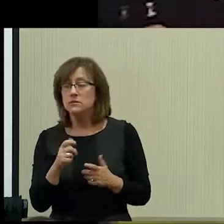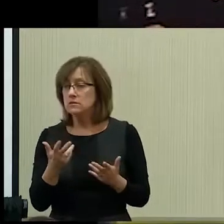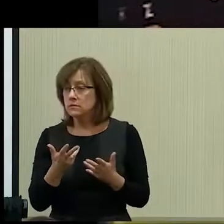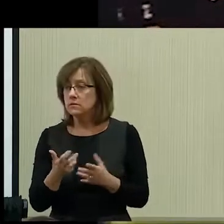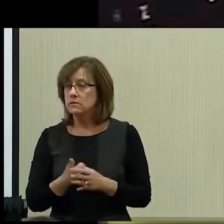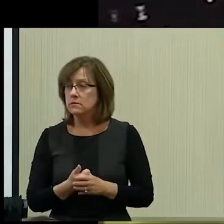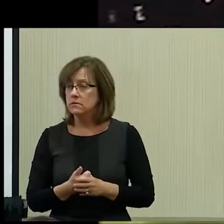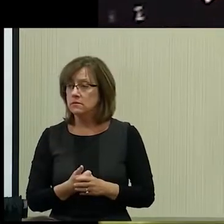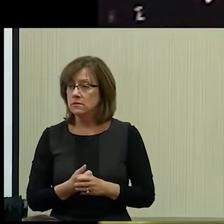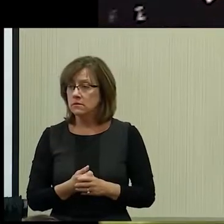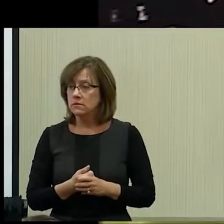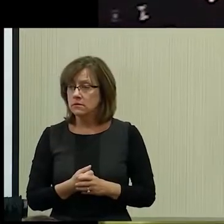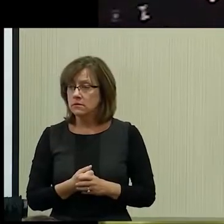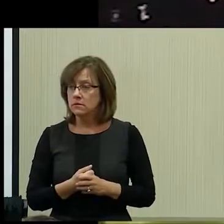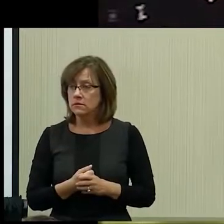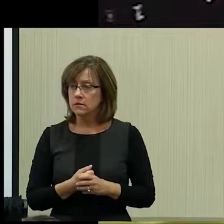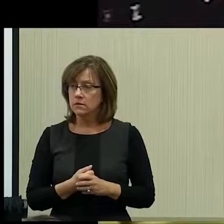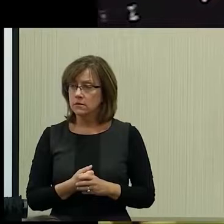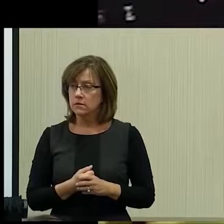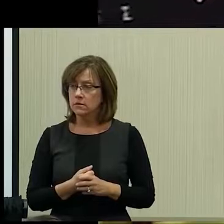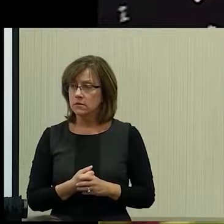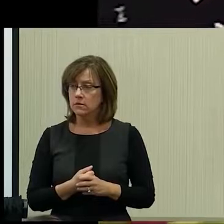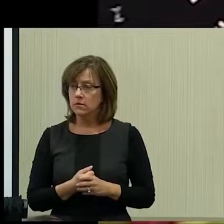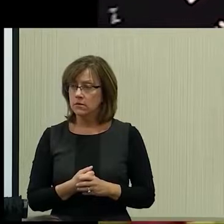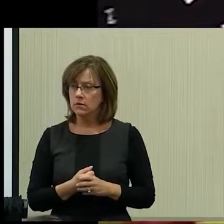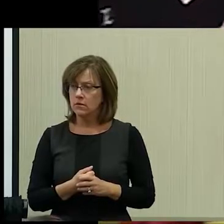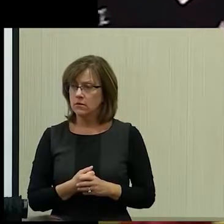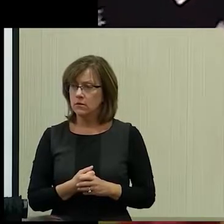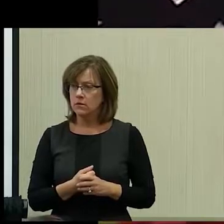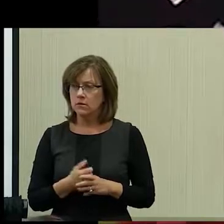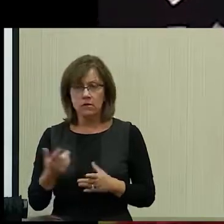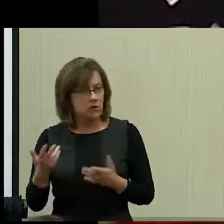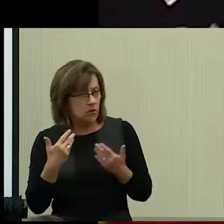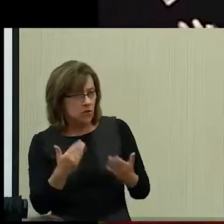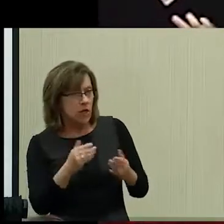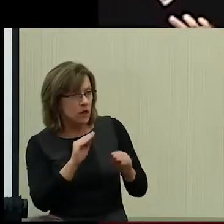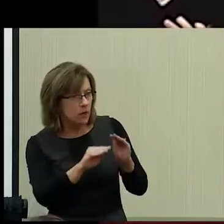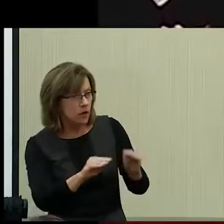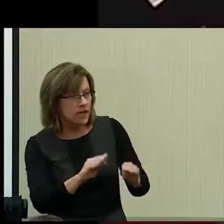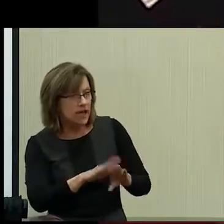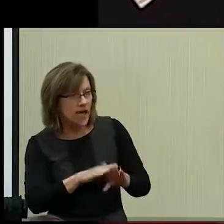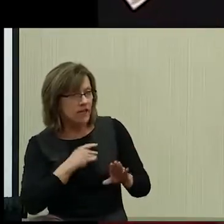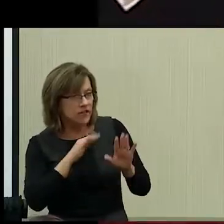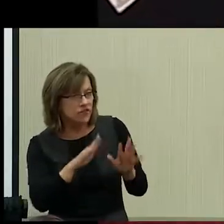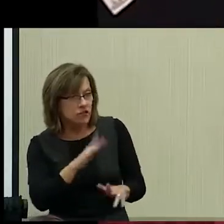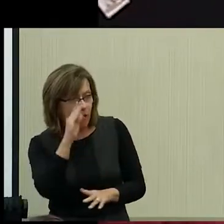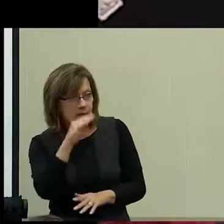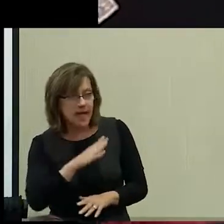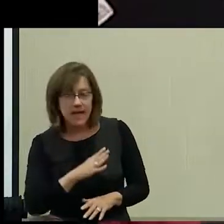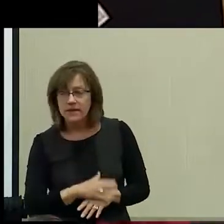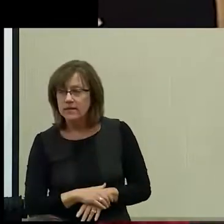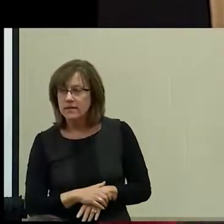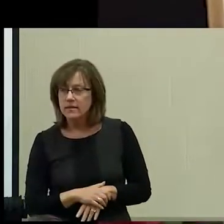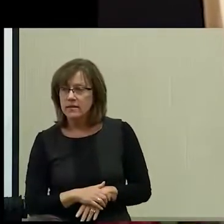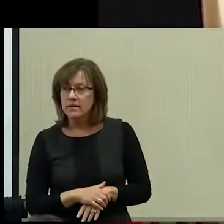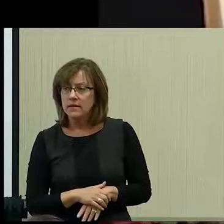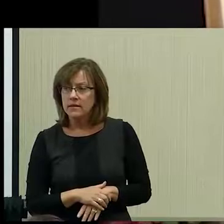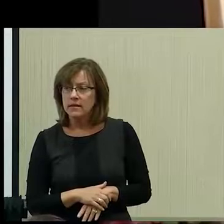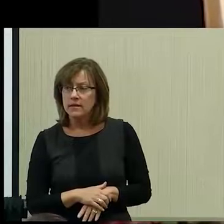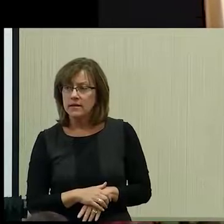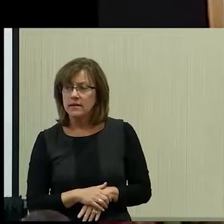Pink boots? Well, put your color on first. And I'll hold the my turn. There you go. Put on snowman's color first.